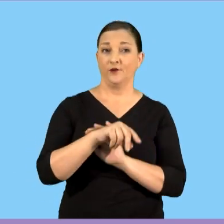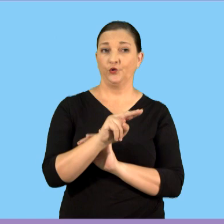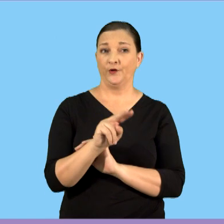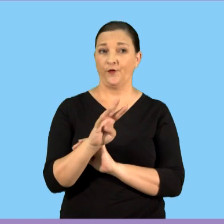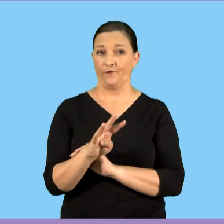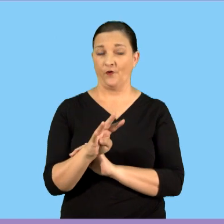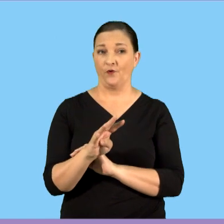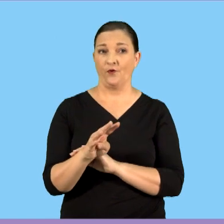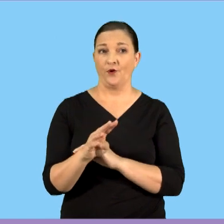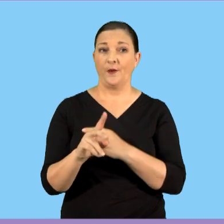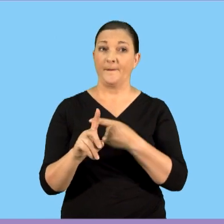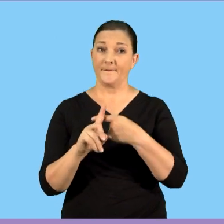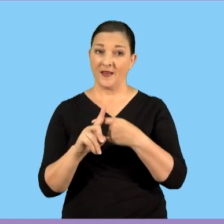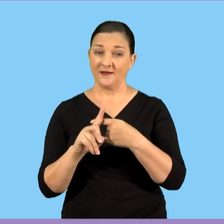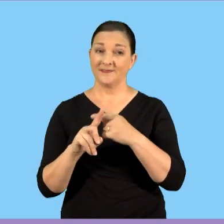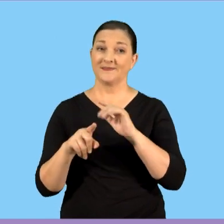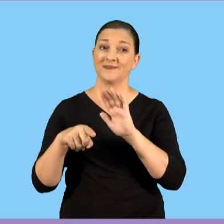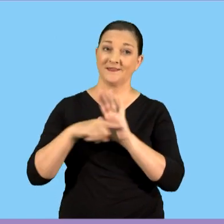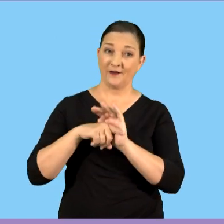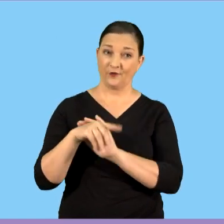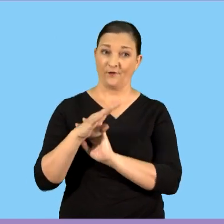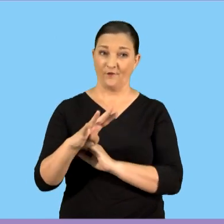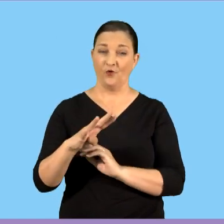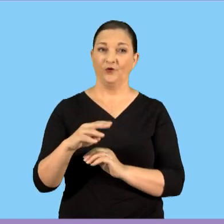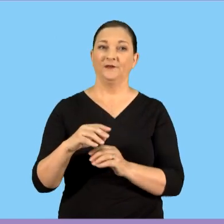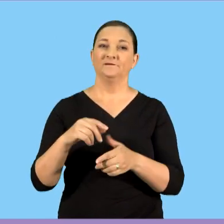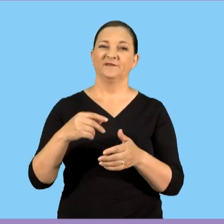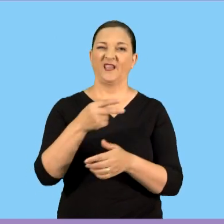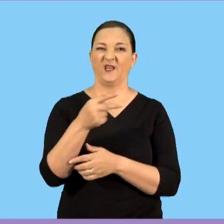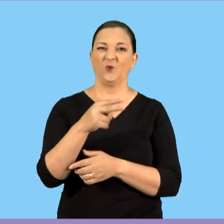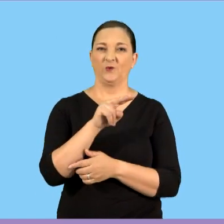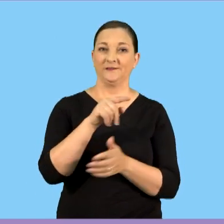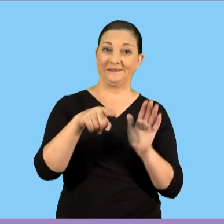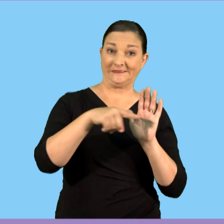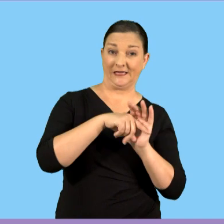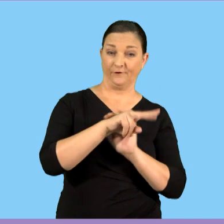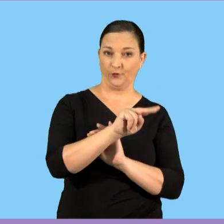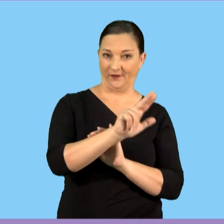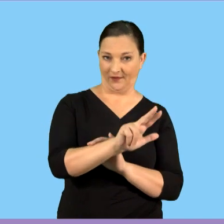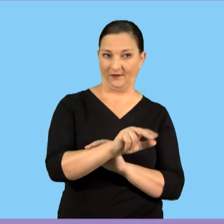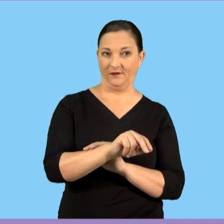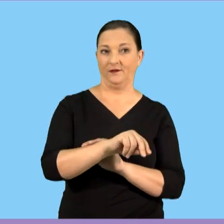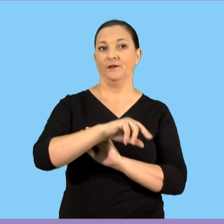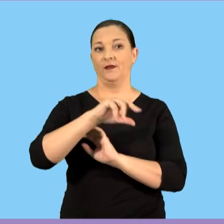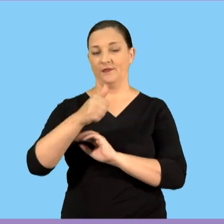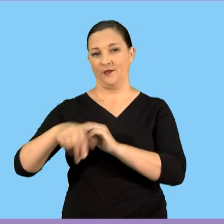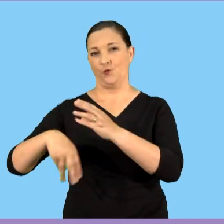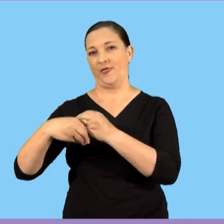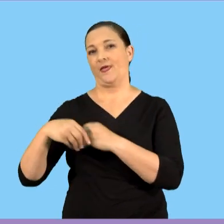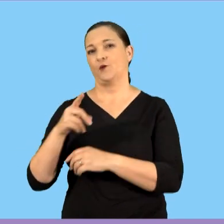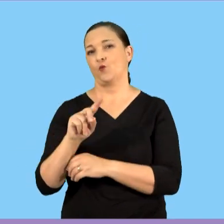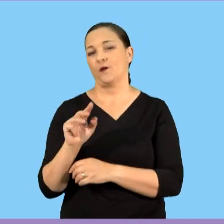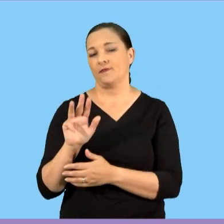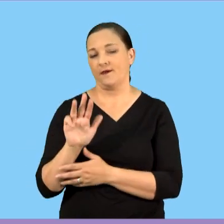negative 24 plus negative 4 is a negative 28. And when we add the